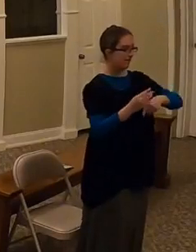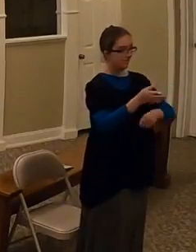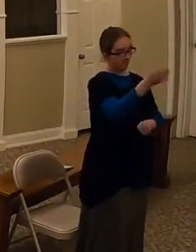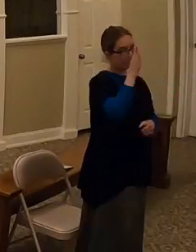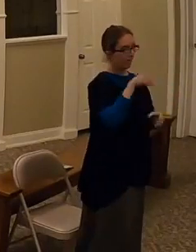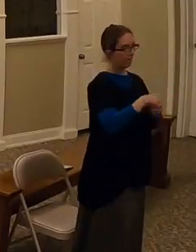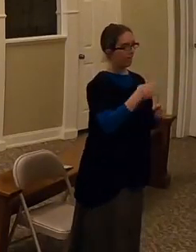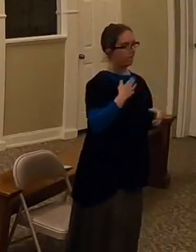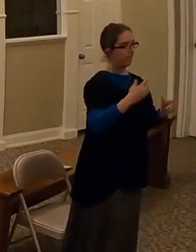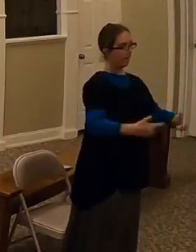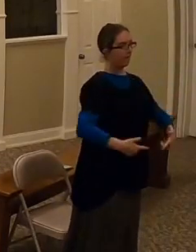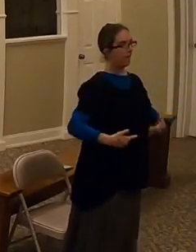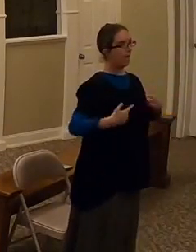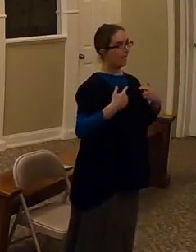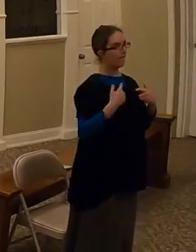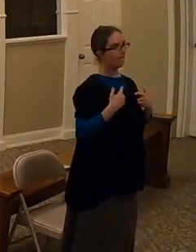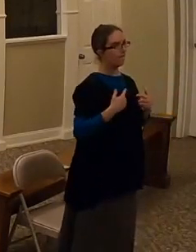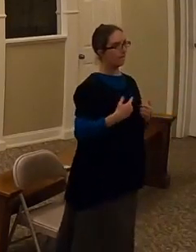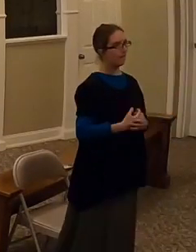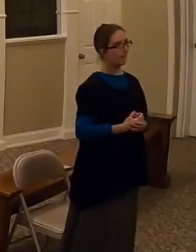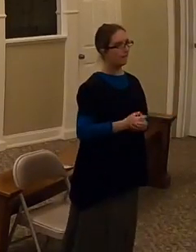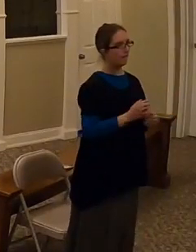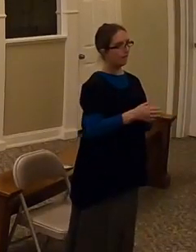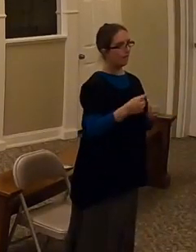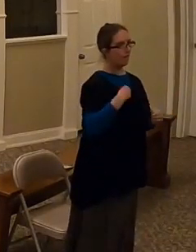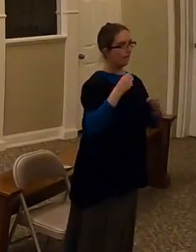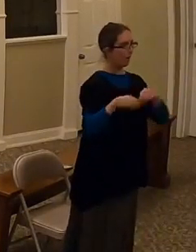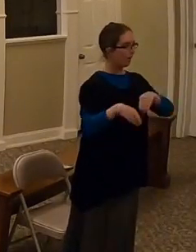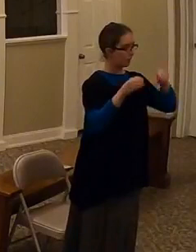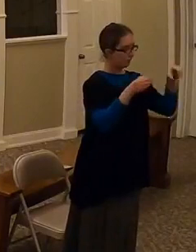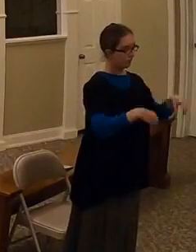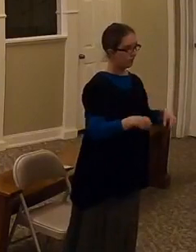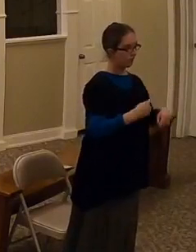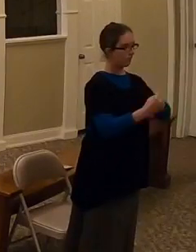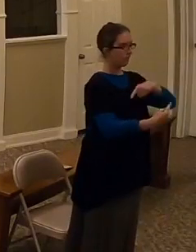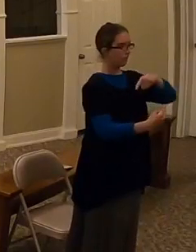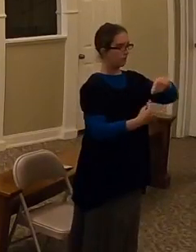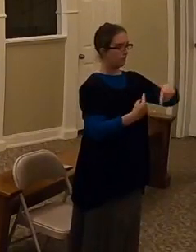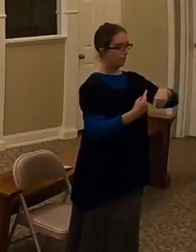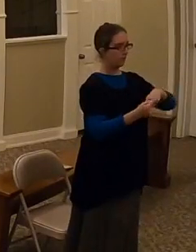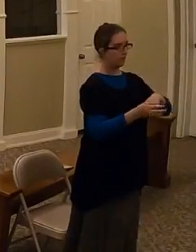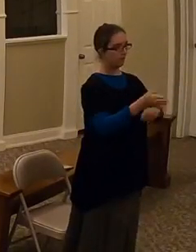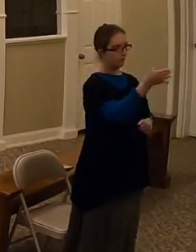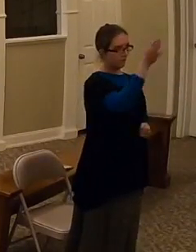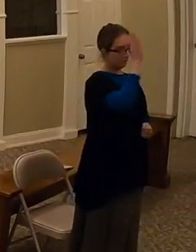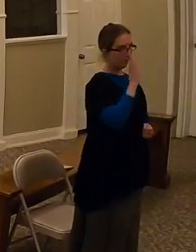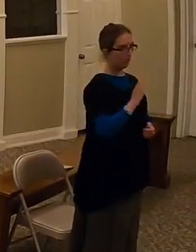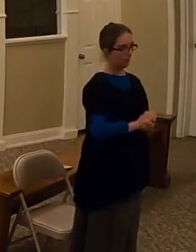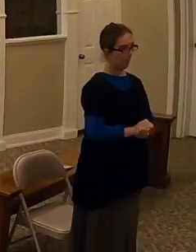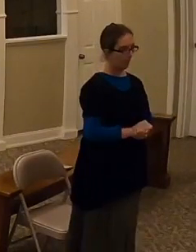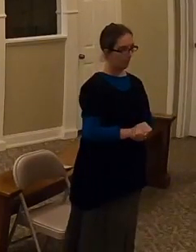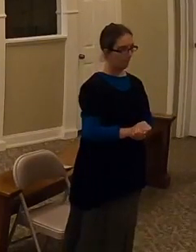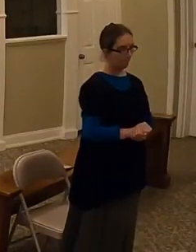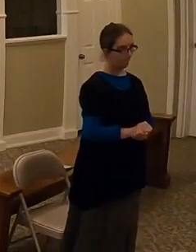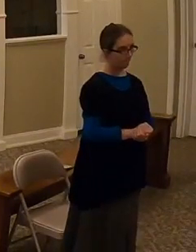God in my life. Jesus, hallelujah. Everything I do revolves around him.